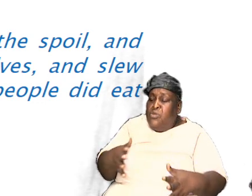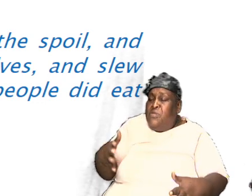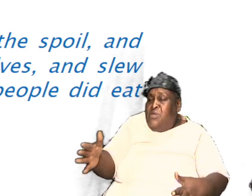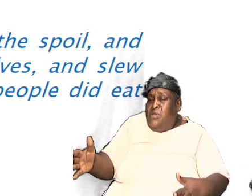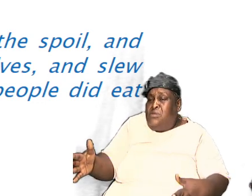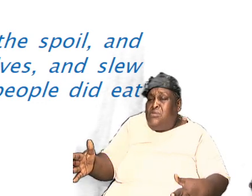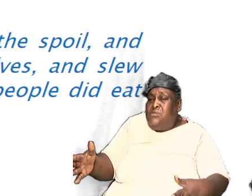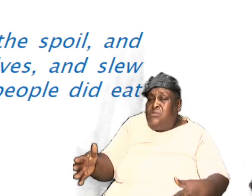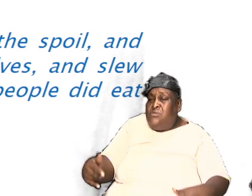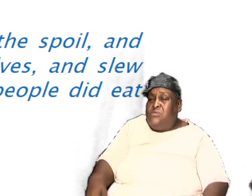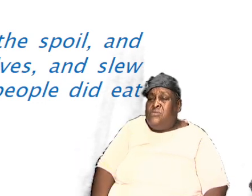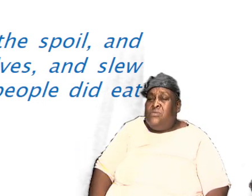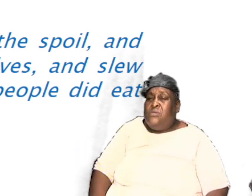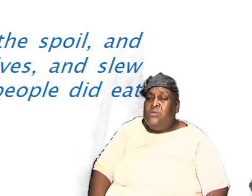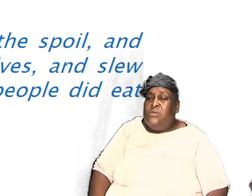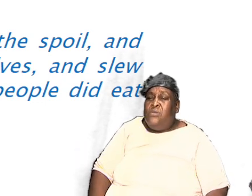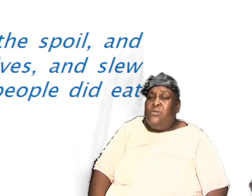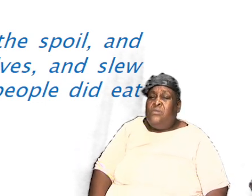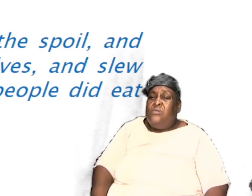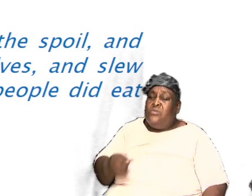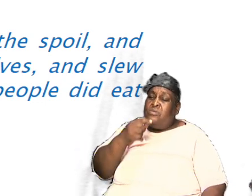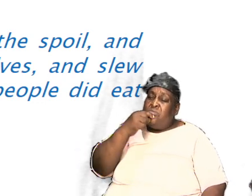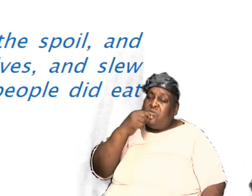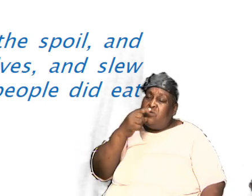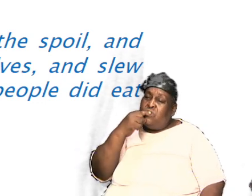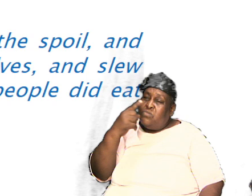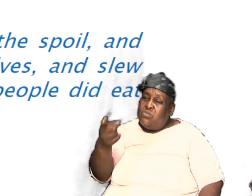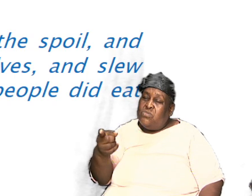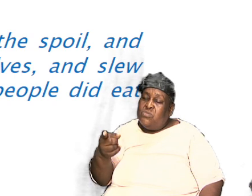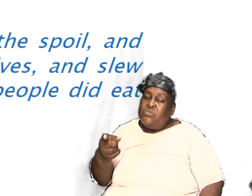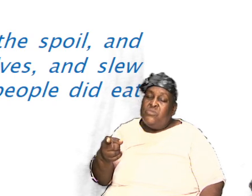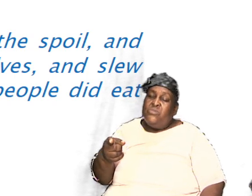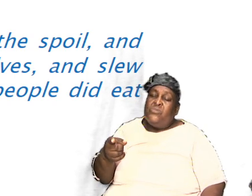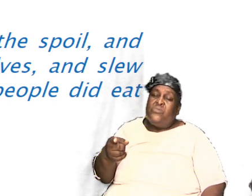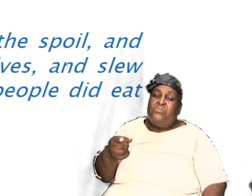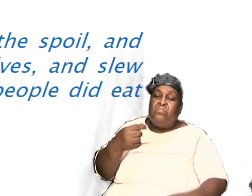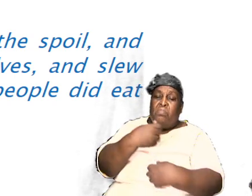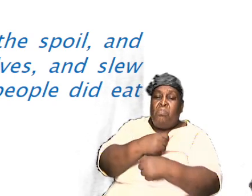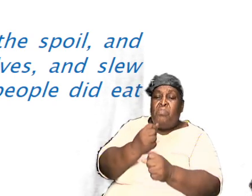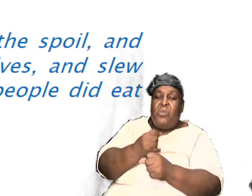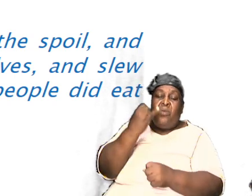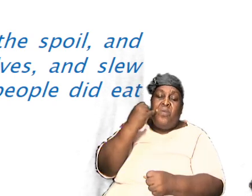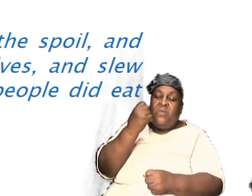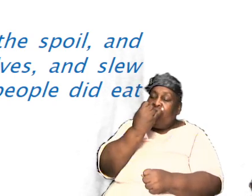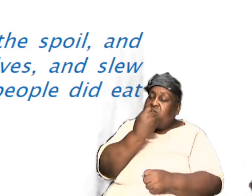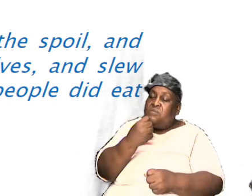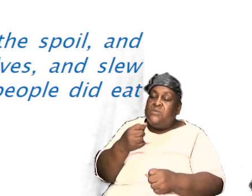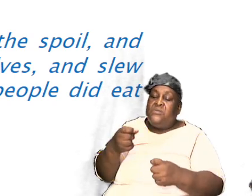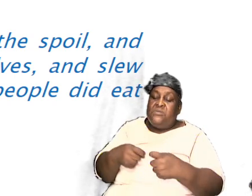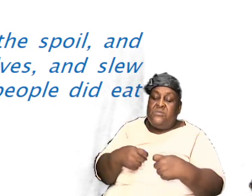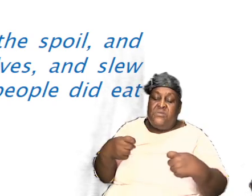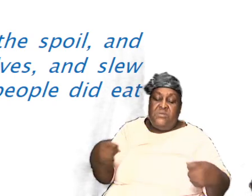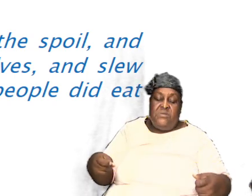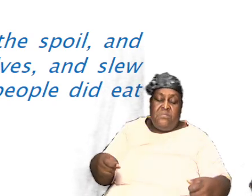And this adoration that he made caused Israel to sin. 1 Samuel